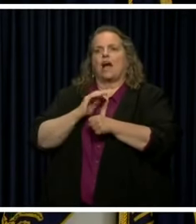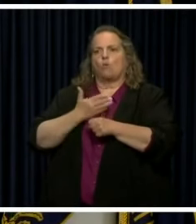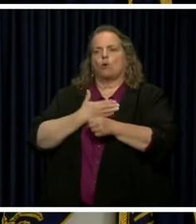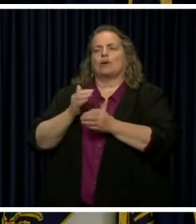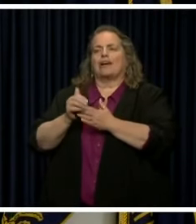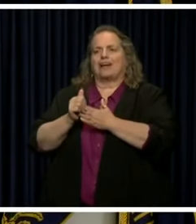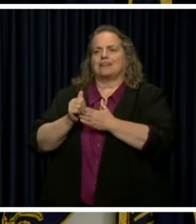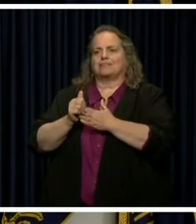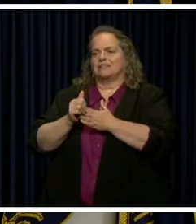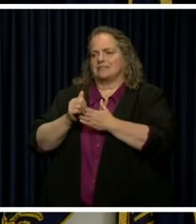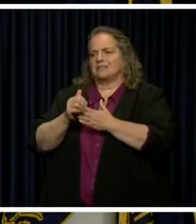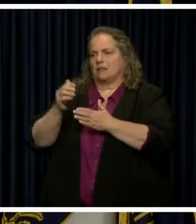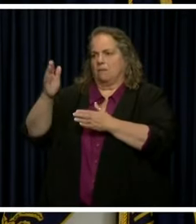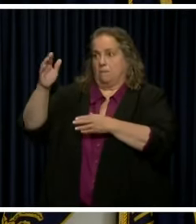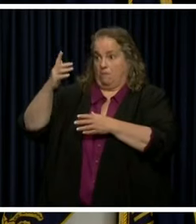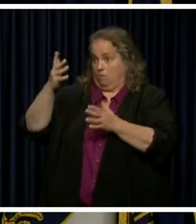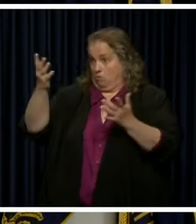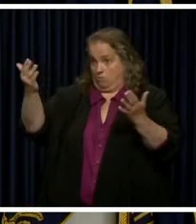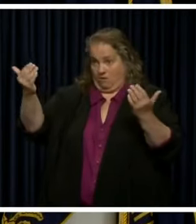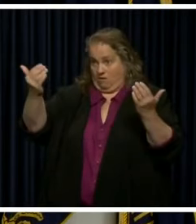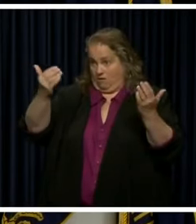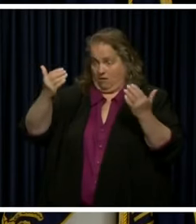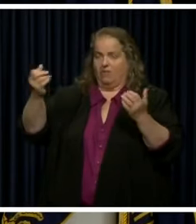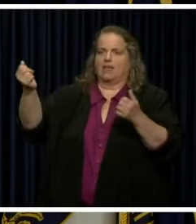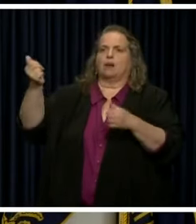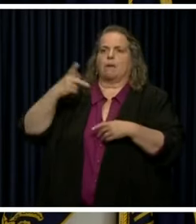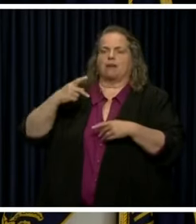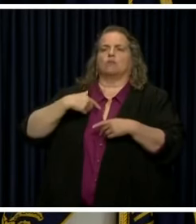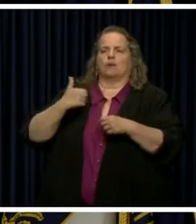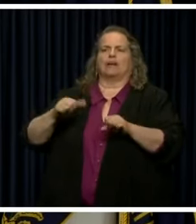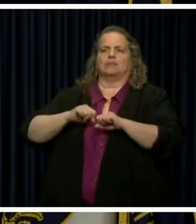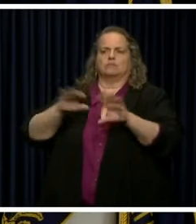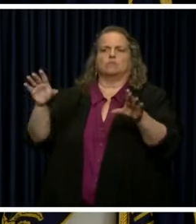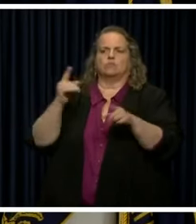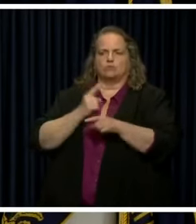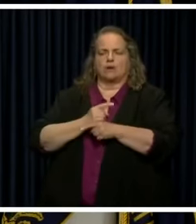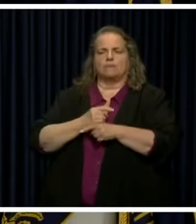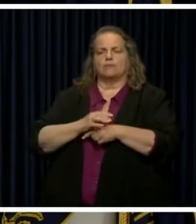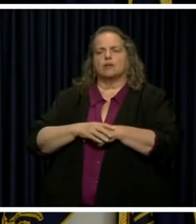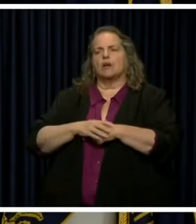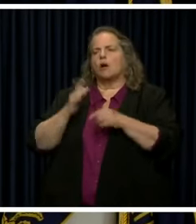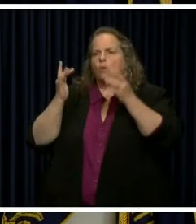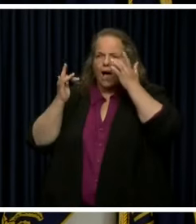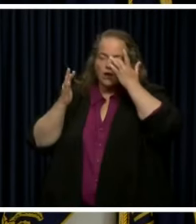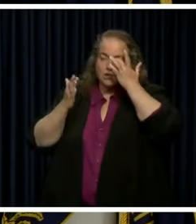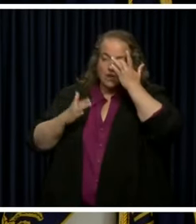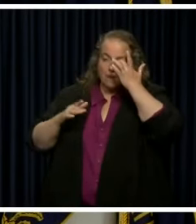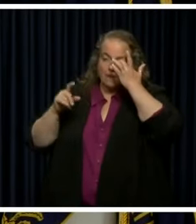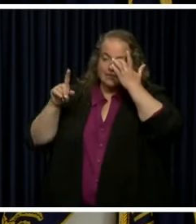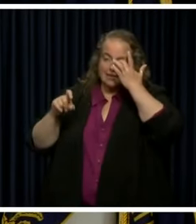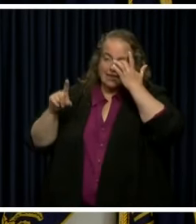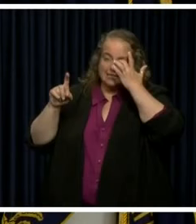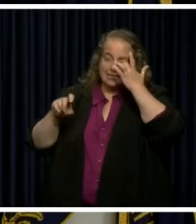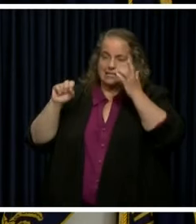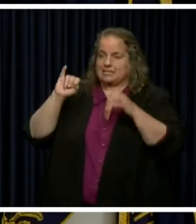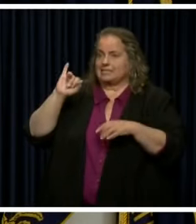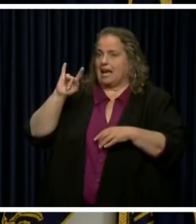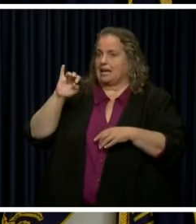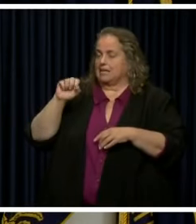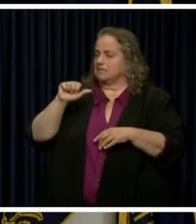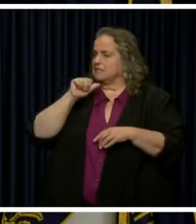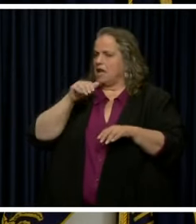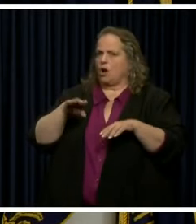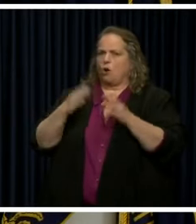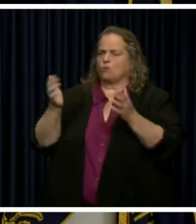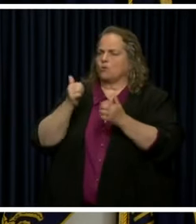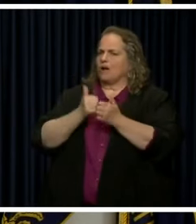guidance back to be right. Why are some testing sites not open to everyone, and why are people being charged for the services related to